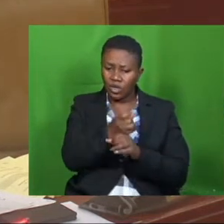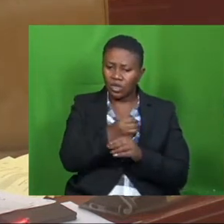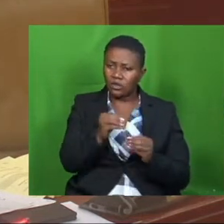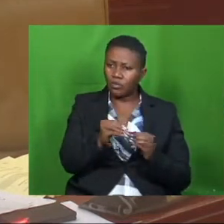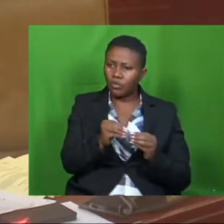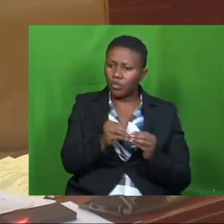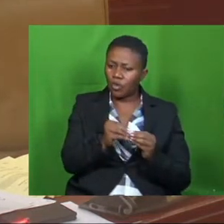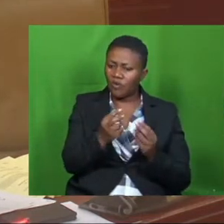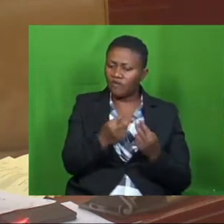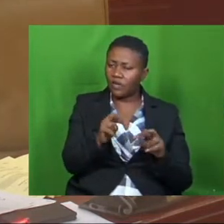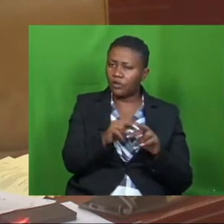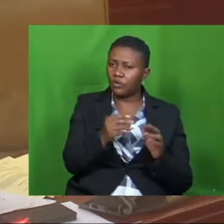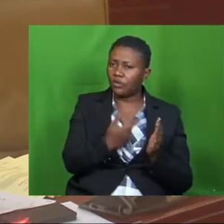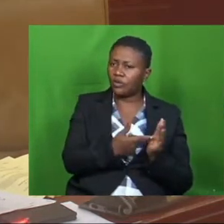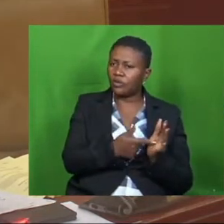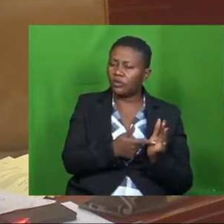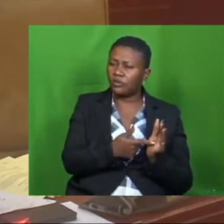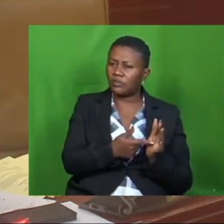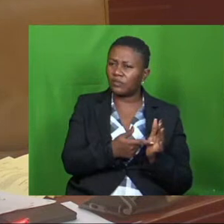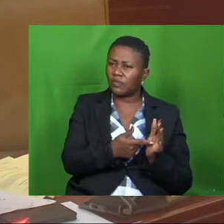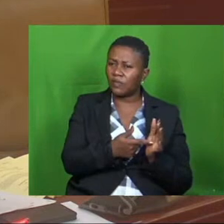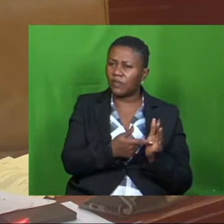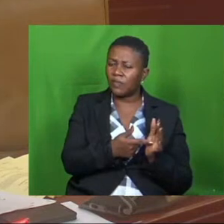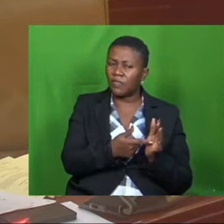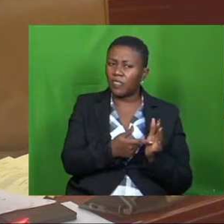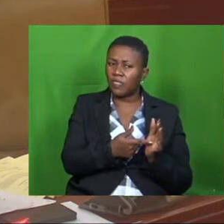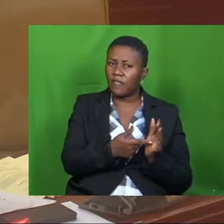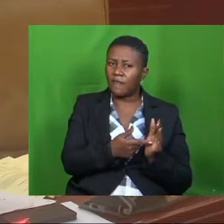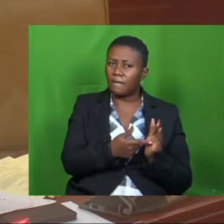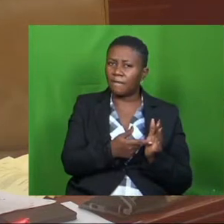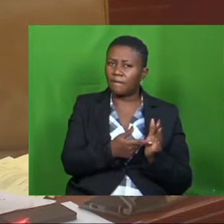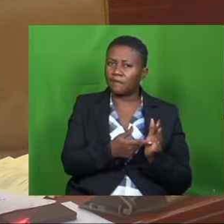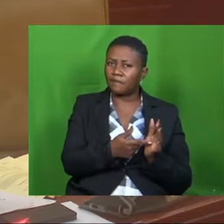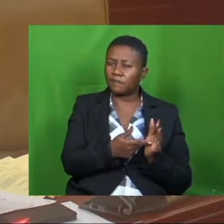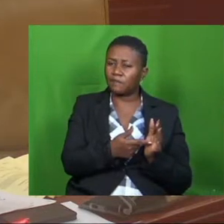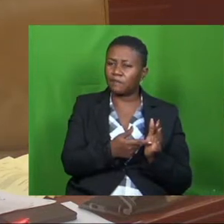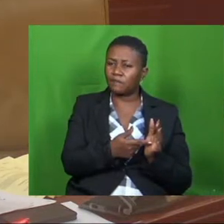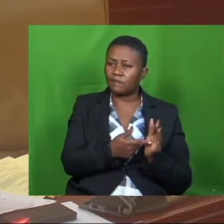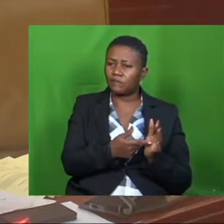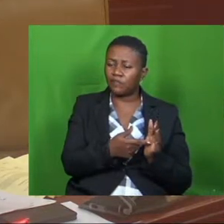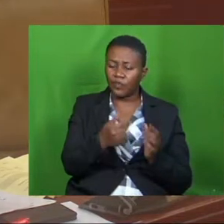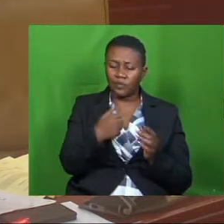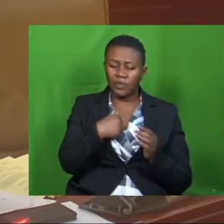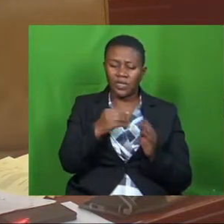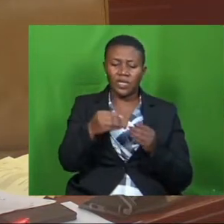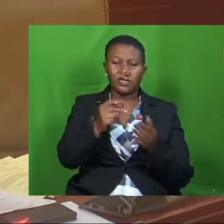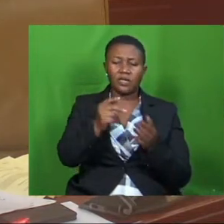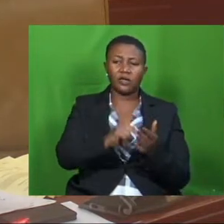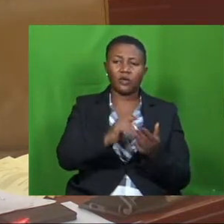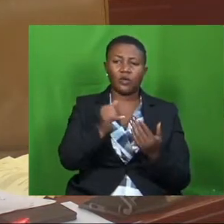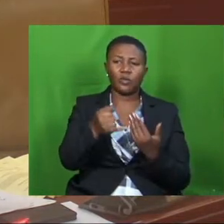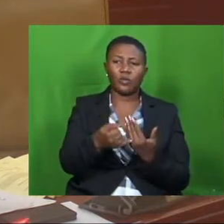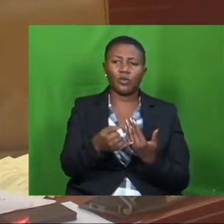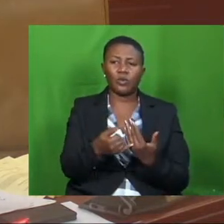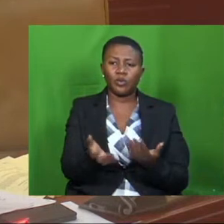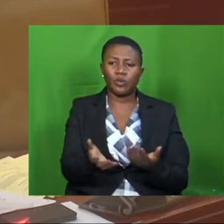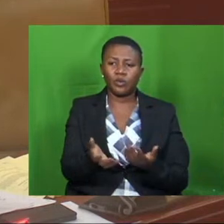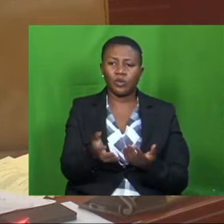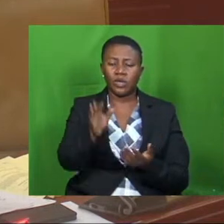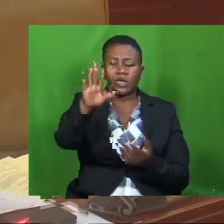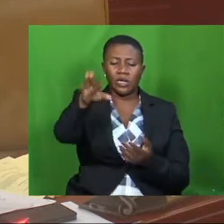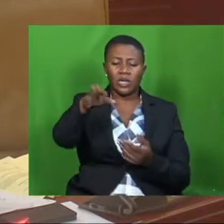have accepted that they have breached the law, and what they are saying is that we should pardon them. Mr. Speaker, our chairman made it clear